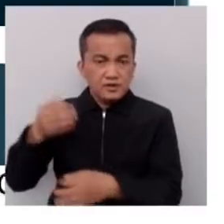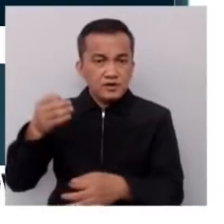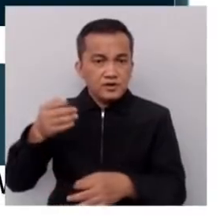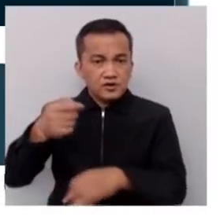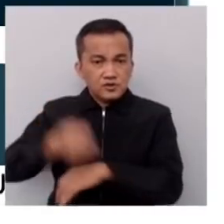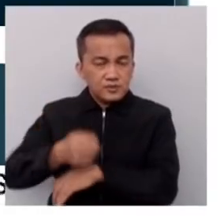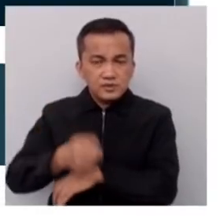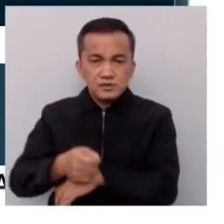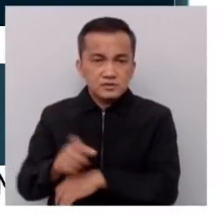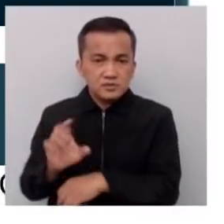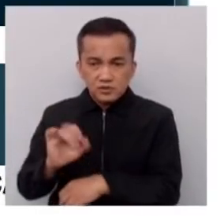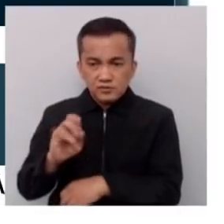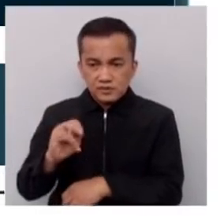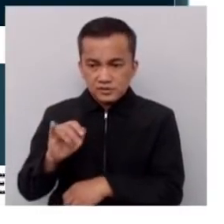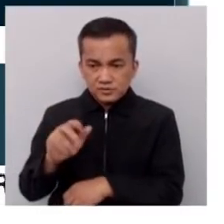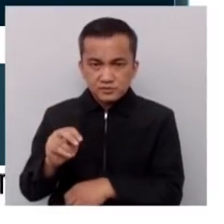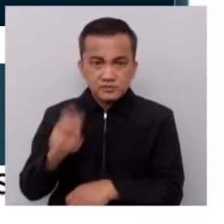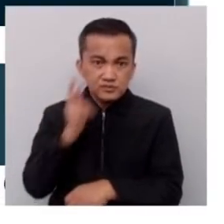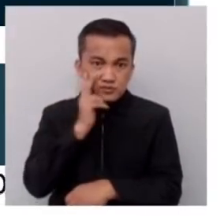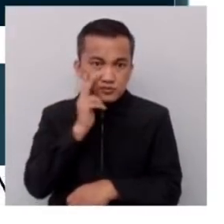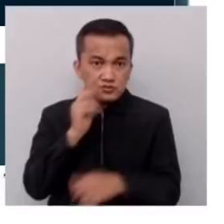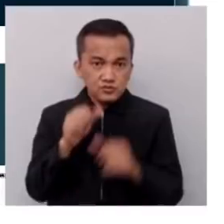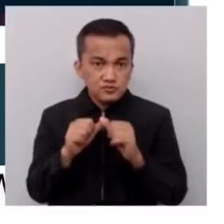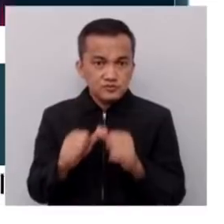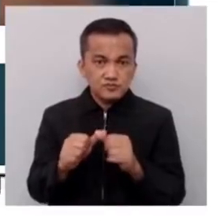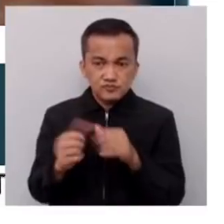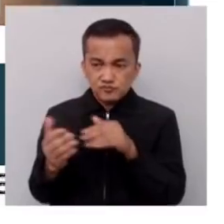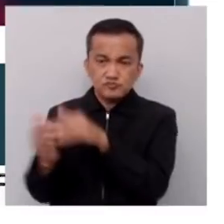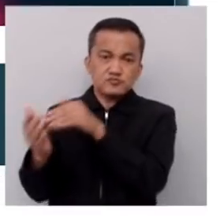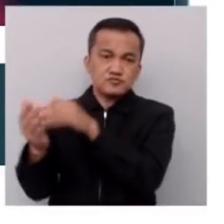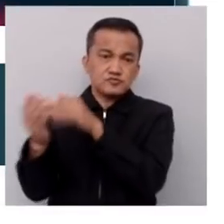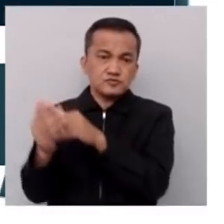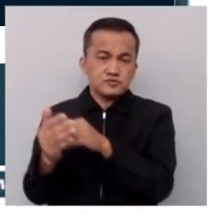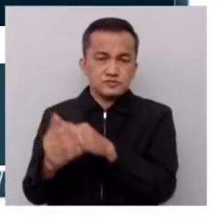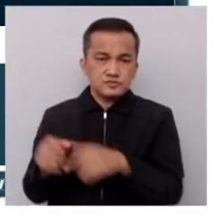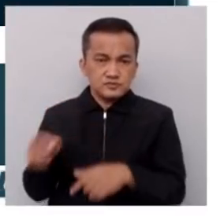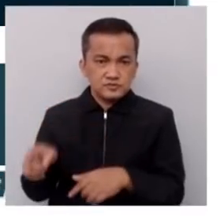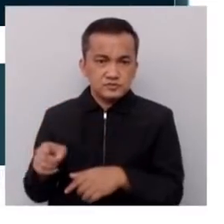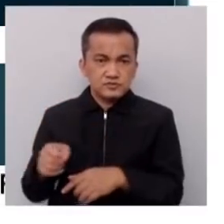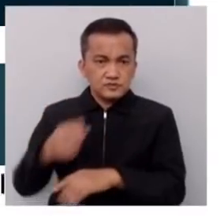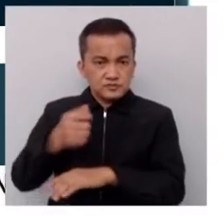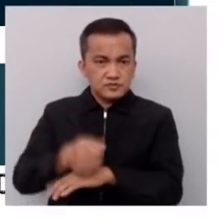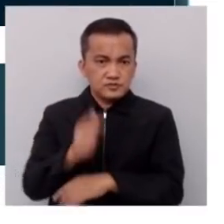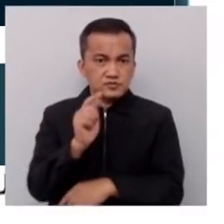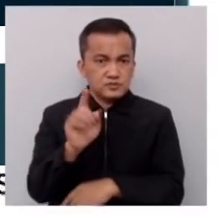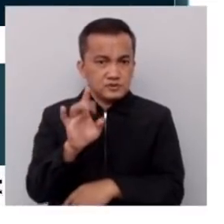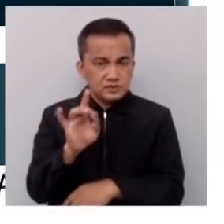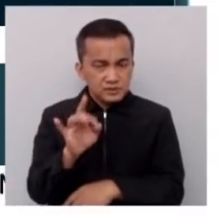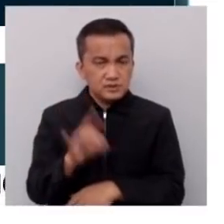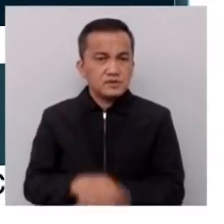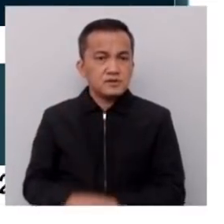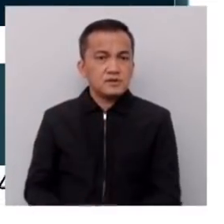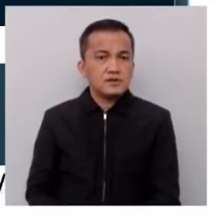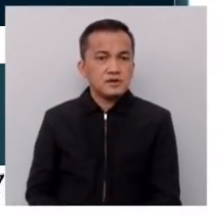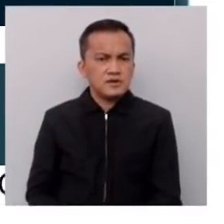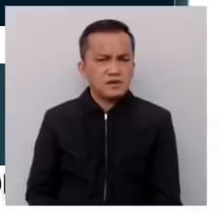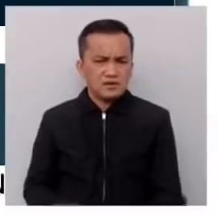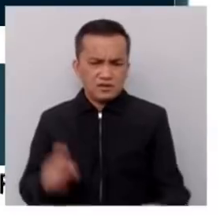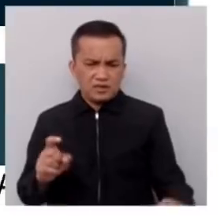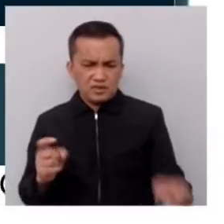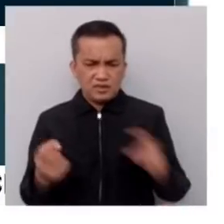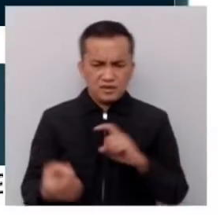Duterte administration who continued the prosecution, and he was convicted in 2018. So the circumstances are a little